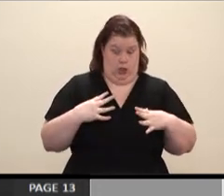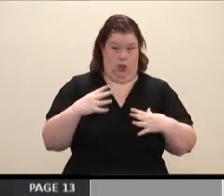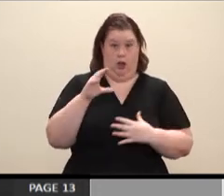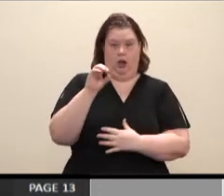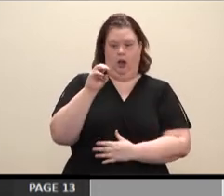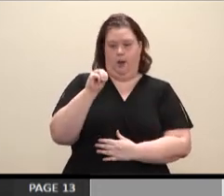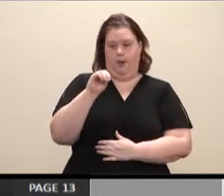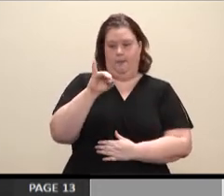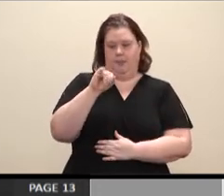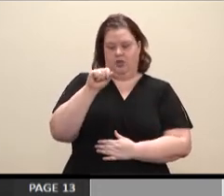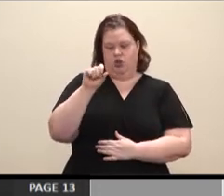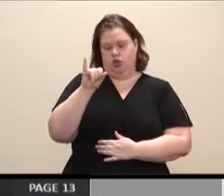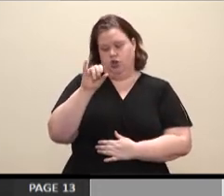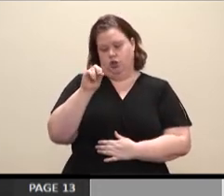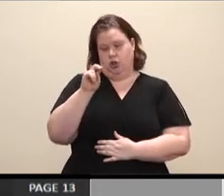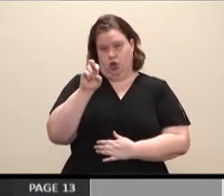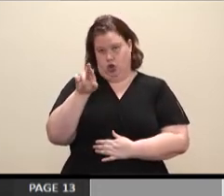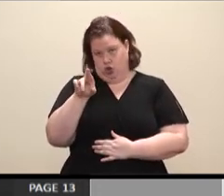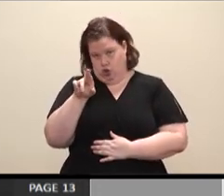and had